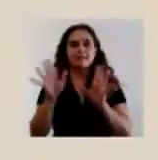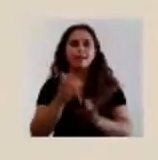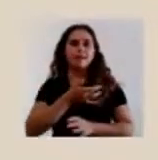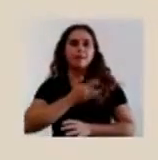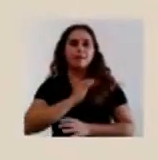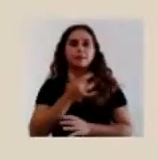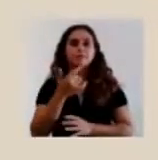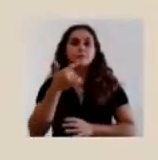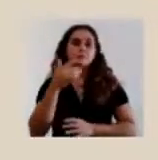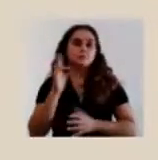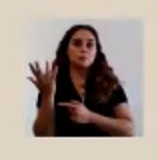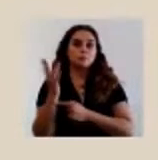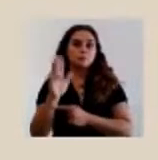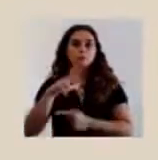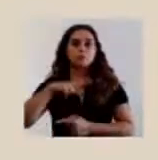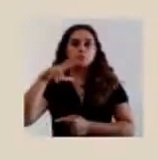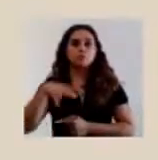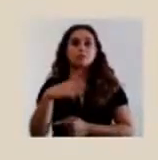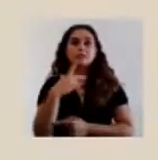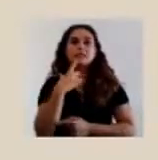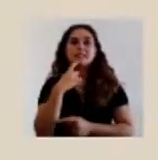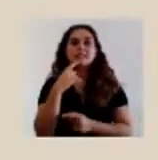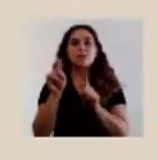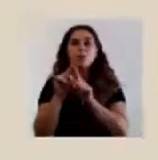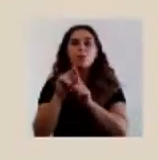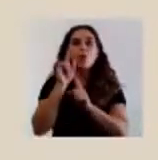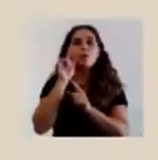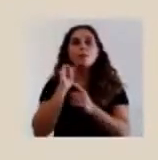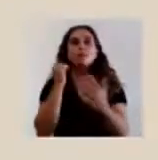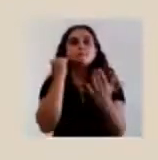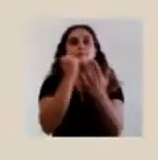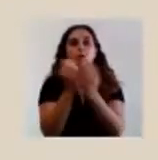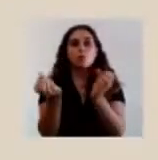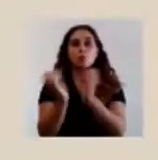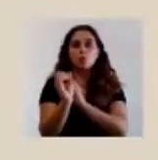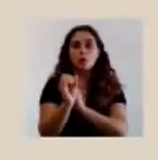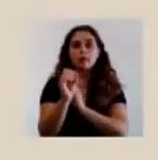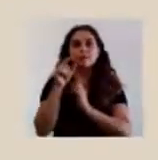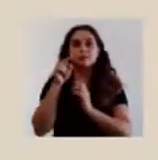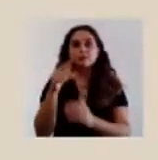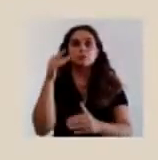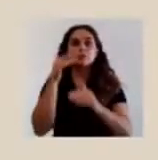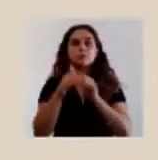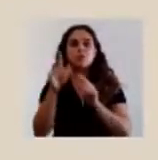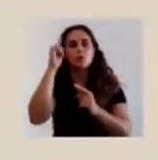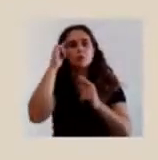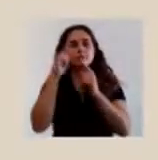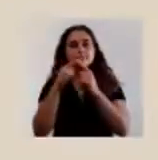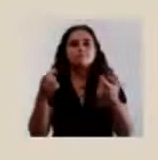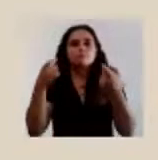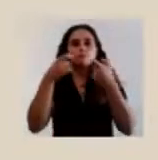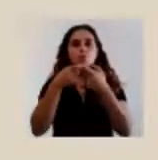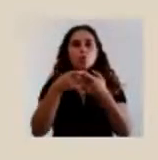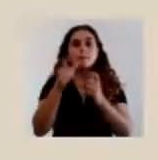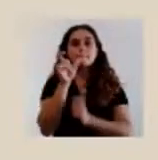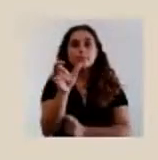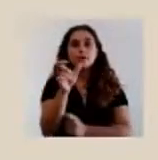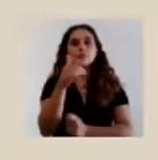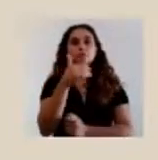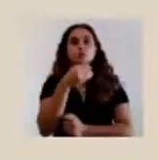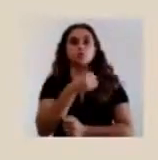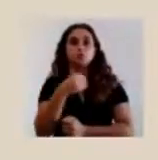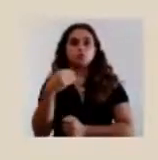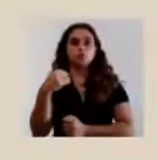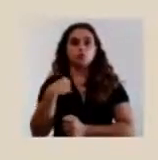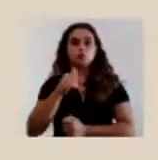as Portuguese, English is gender neutral. Thus, there is no a priori reason for us to associate the word surgeon with a